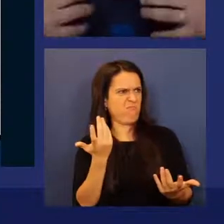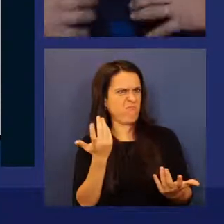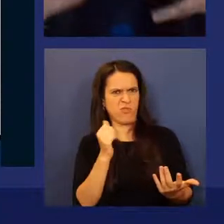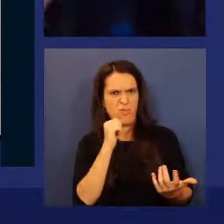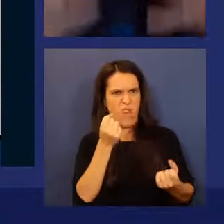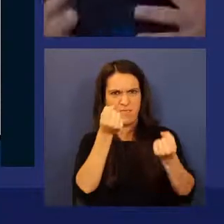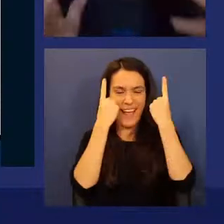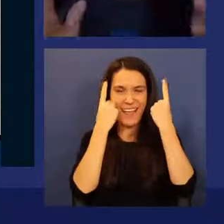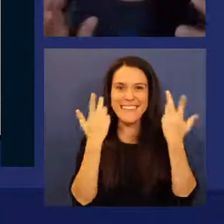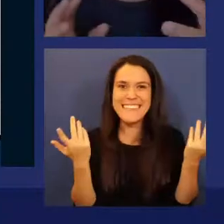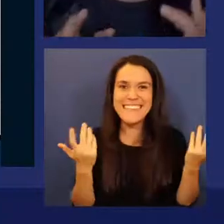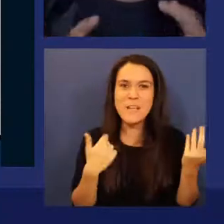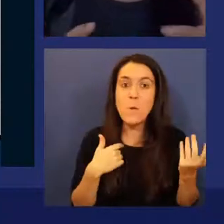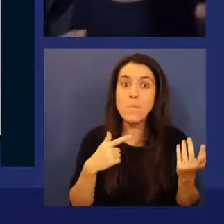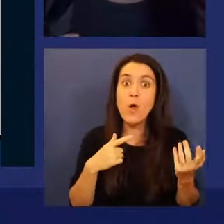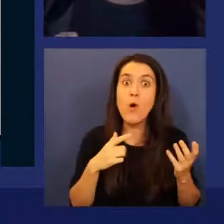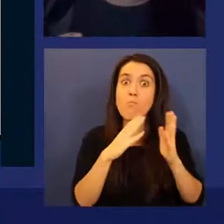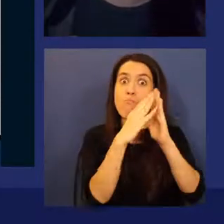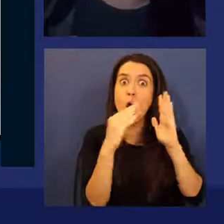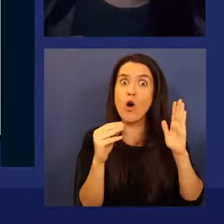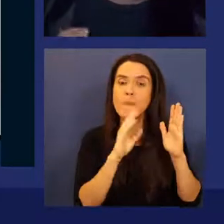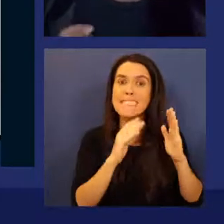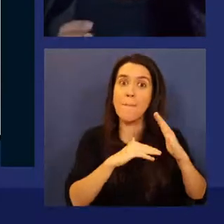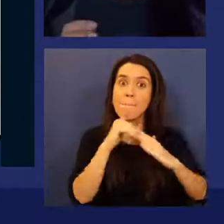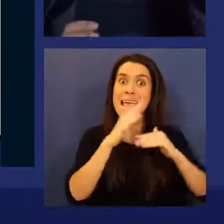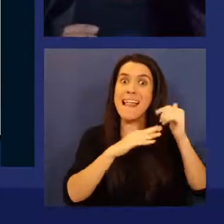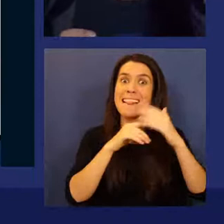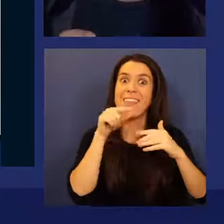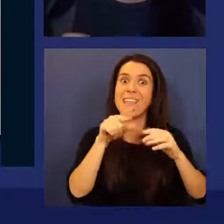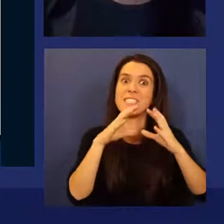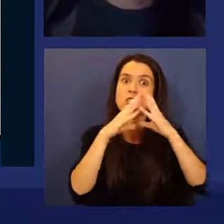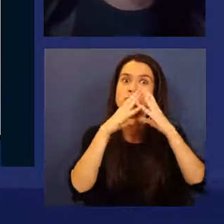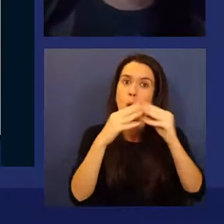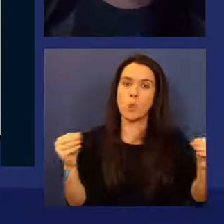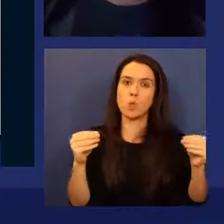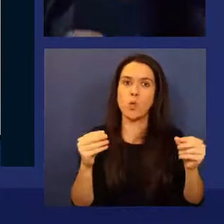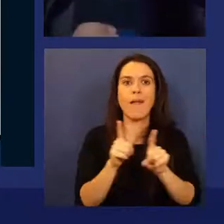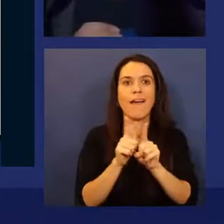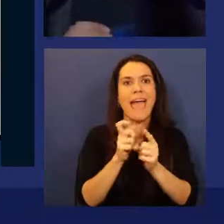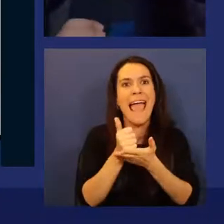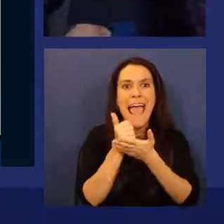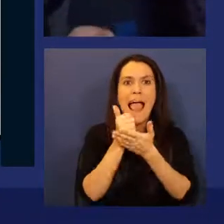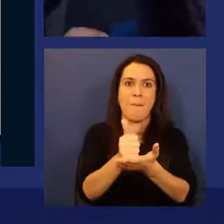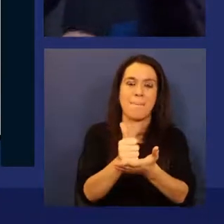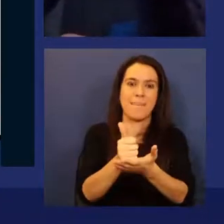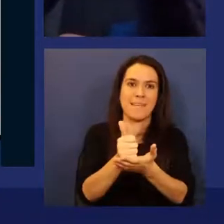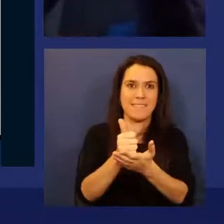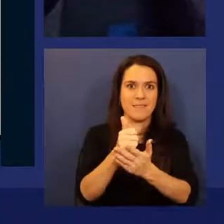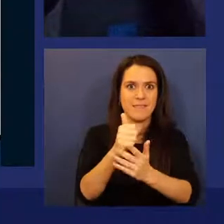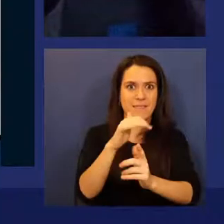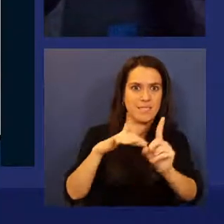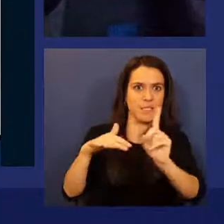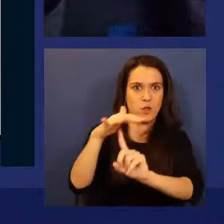modelers, I am trying to build a solution that's gonna help a business, help a newsroom, help